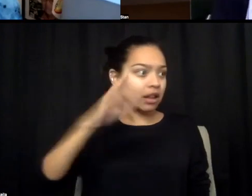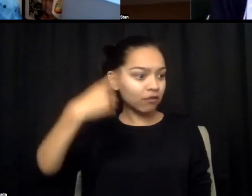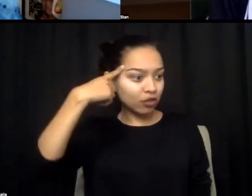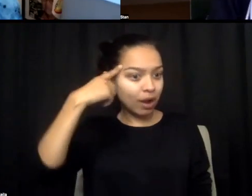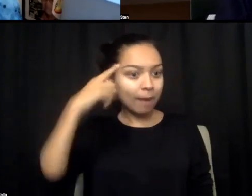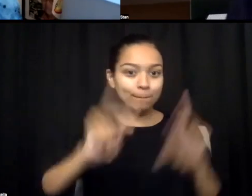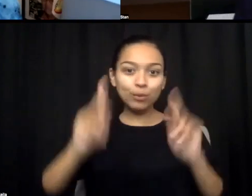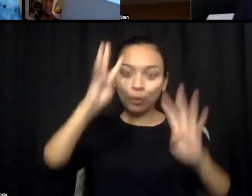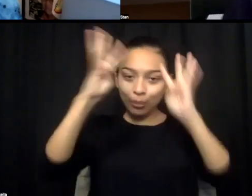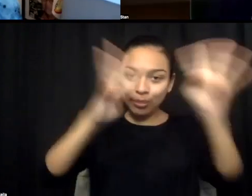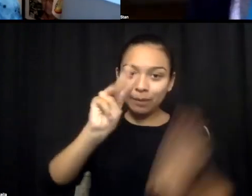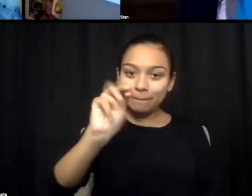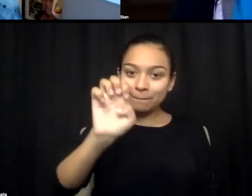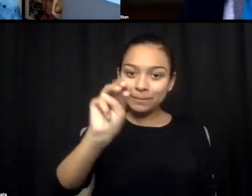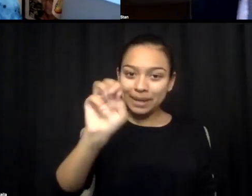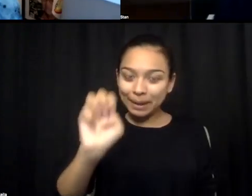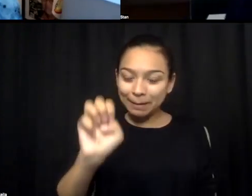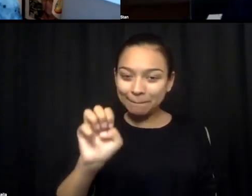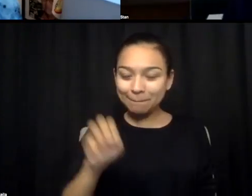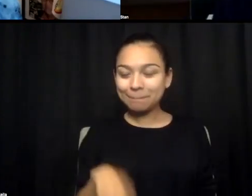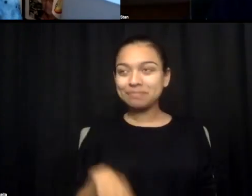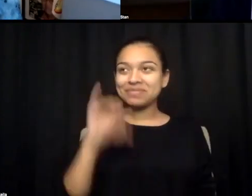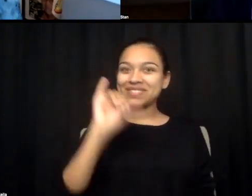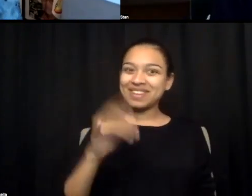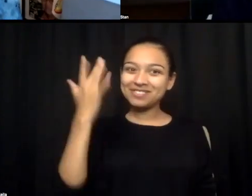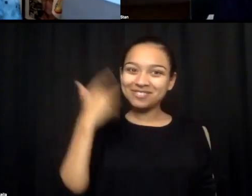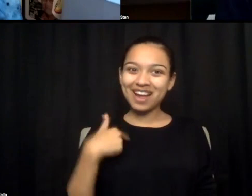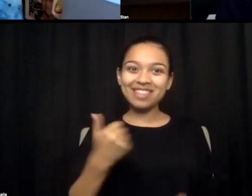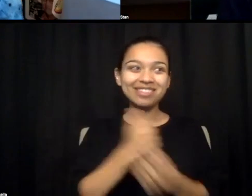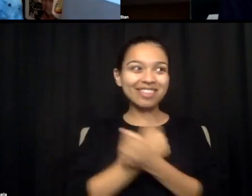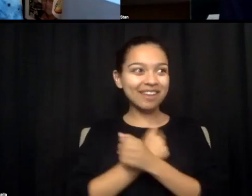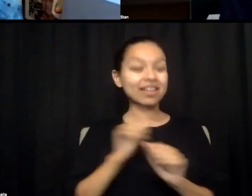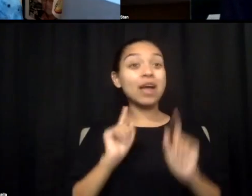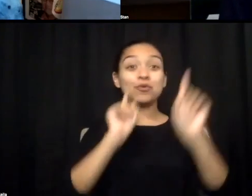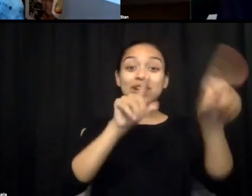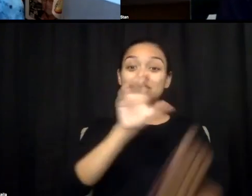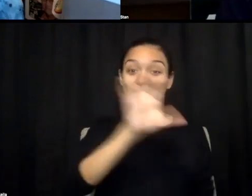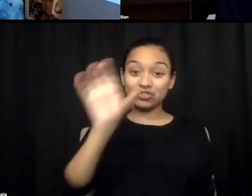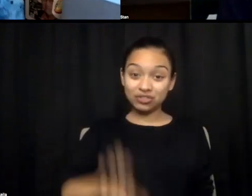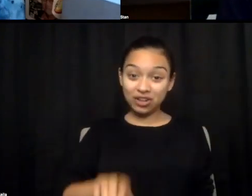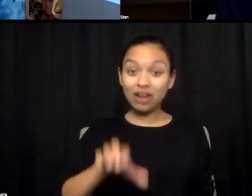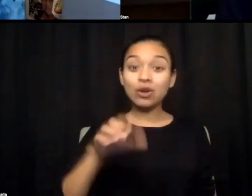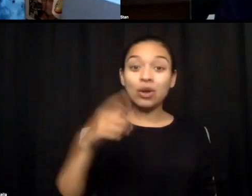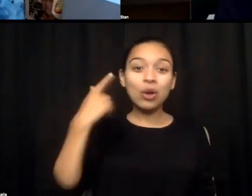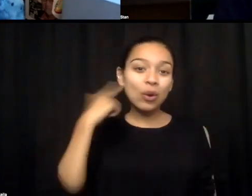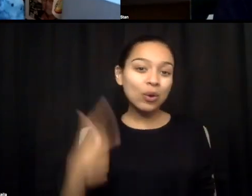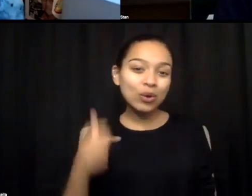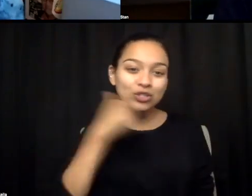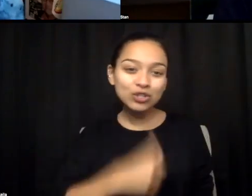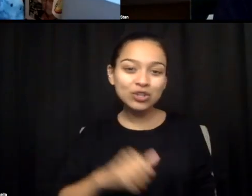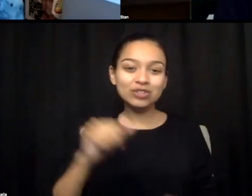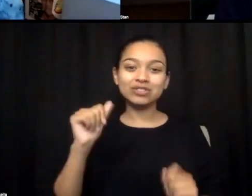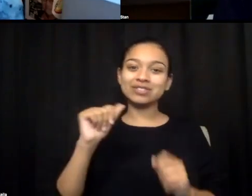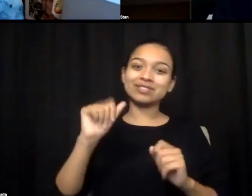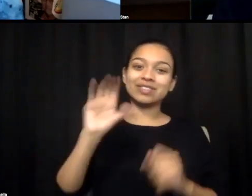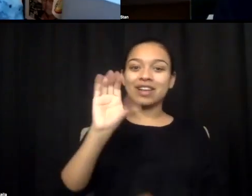It's just, you know, and that's why I love when I go, I was in Chicago at the Golden Girls convention, the first one, and I'm going on